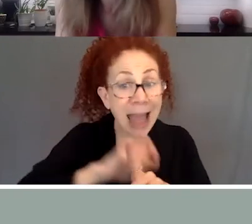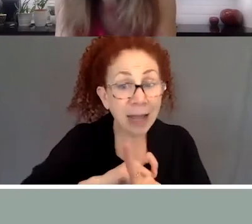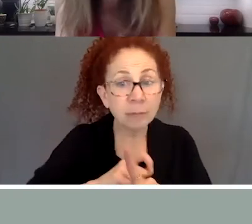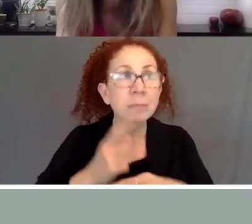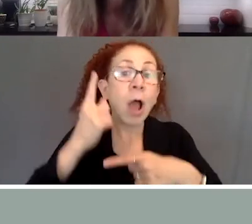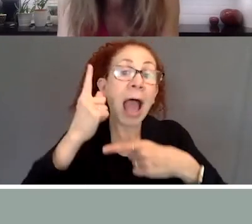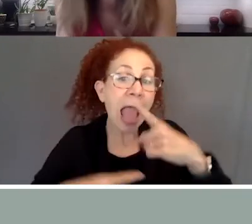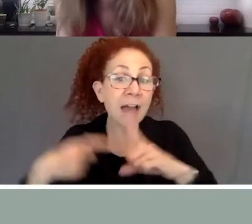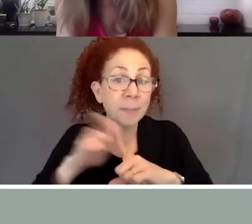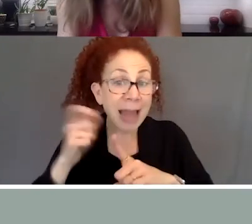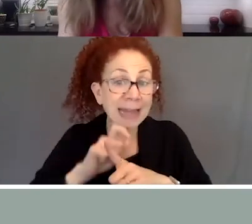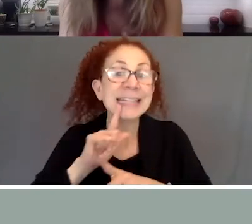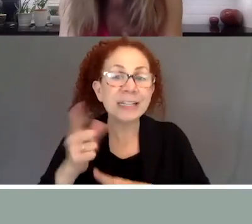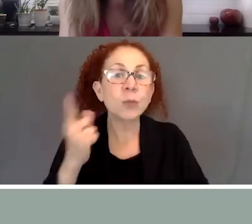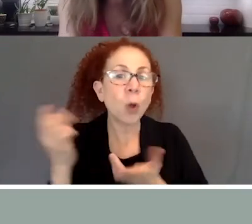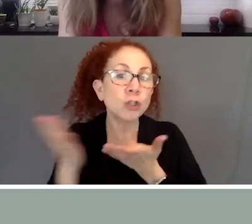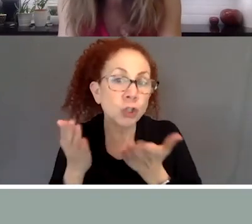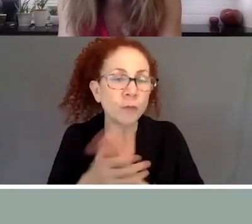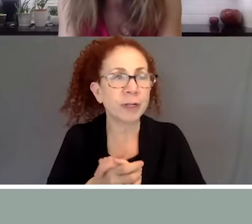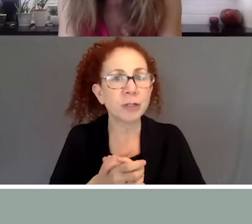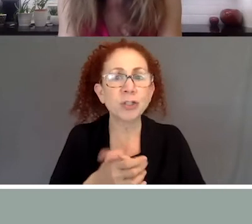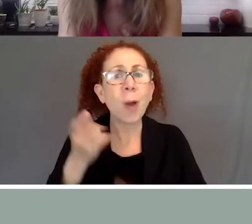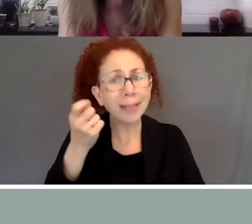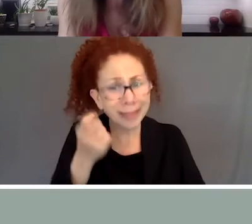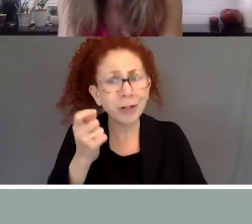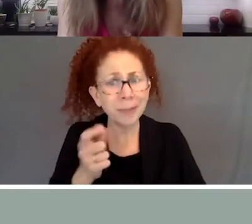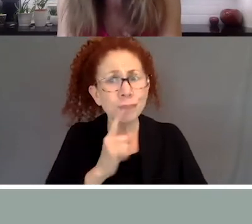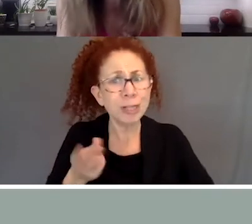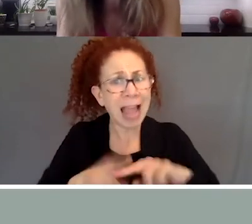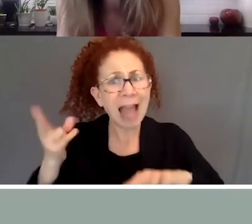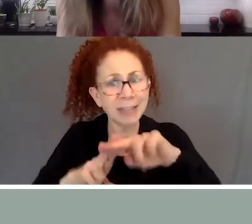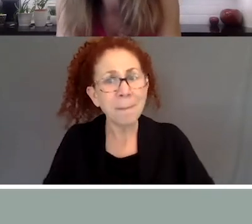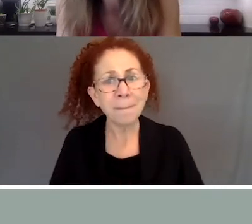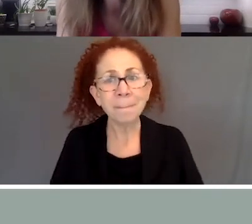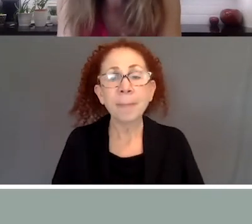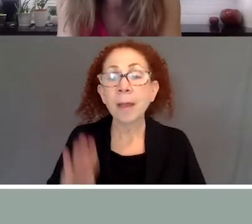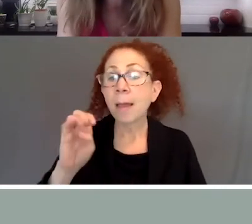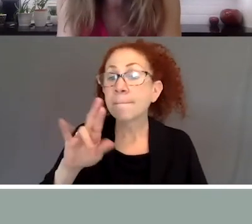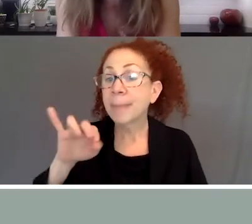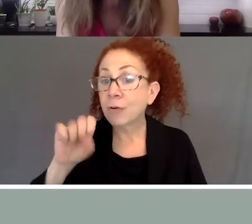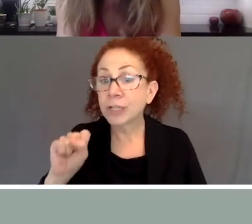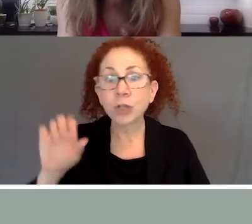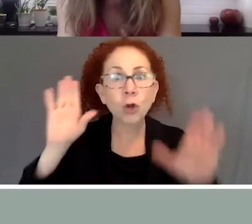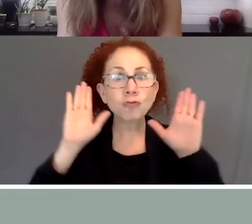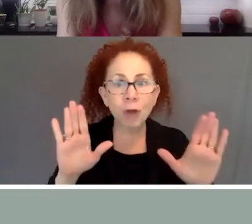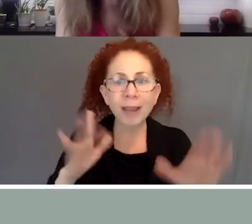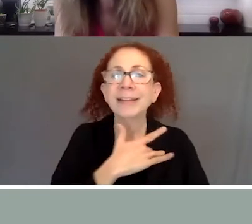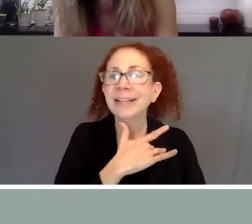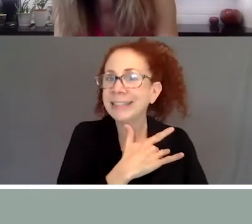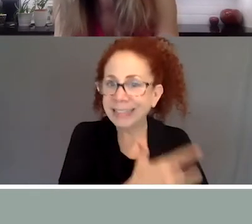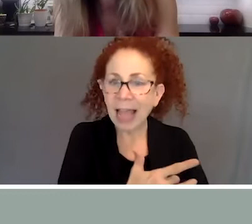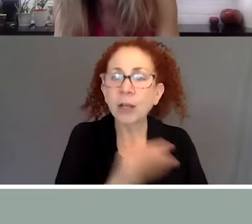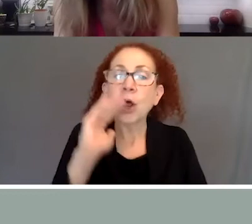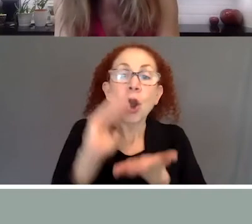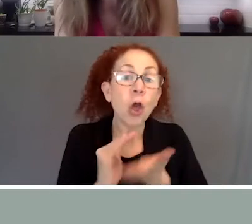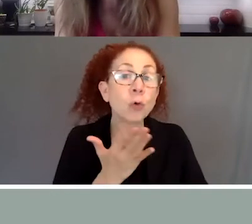banana counts as a serving. So like little bits really add up. Berries are a great choice because they do tend to be lower